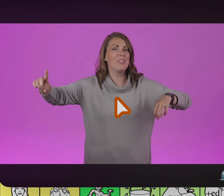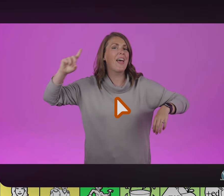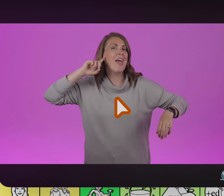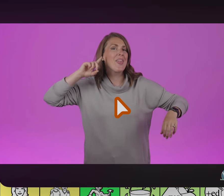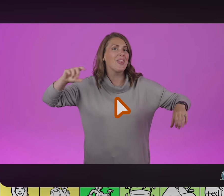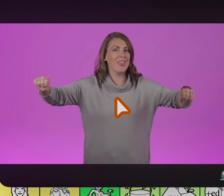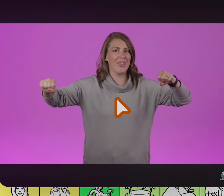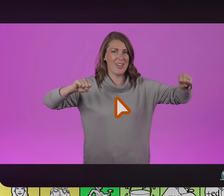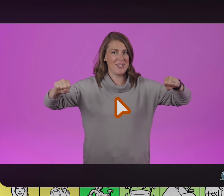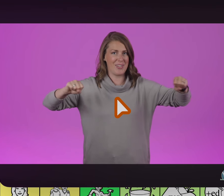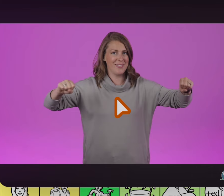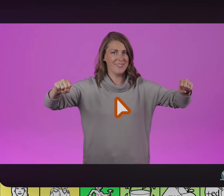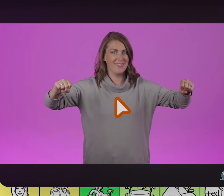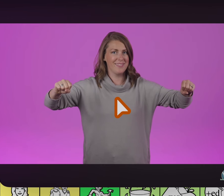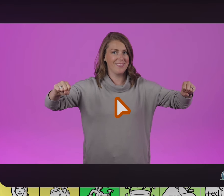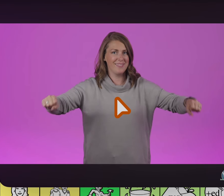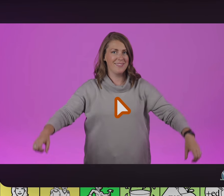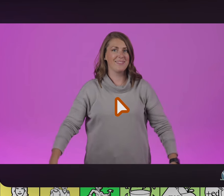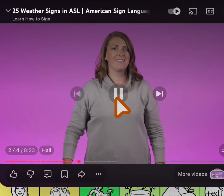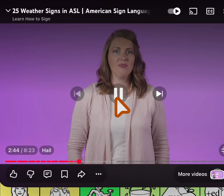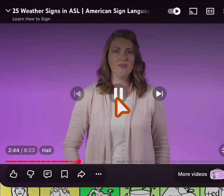boom. Thunder.